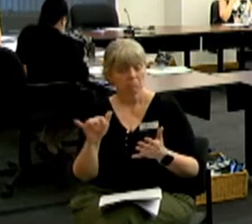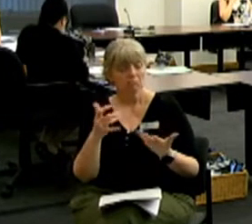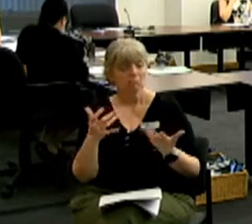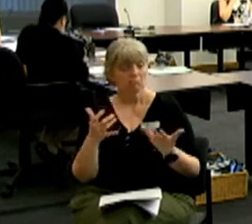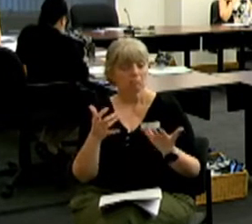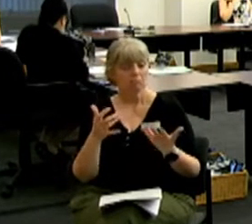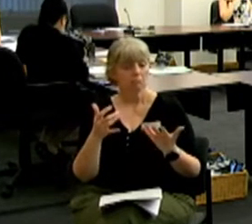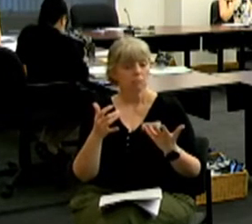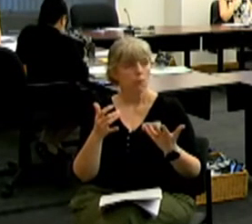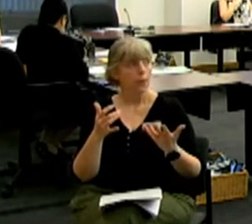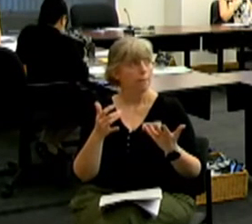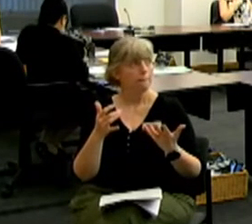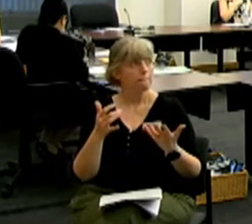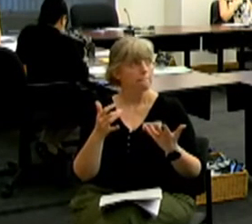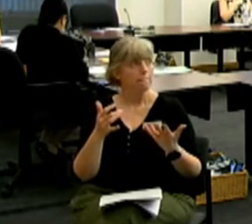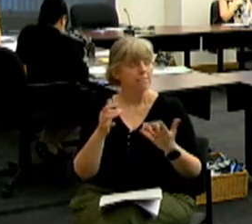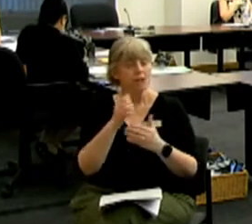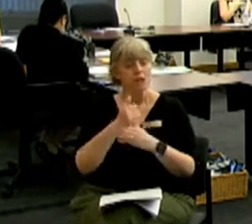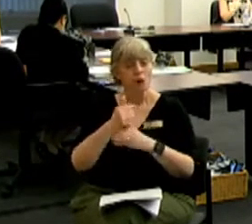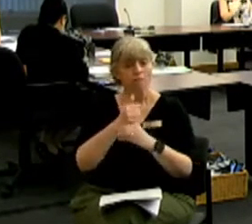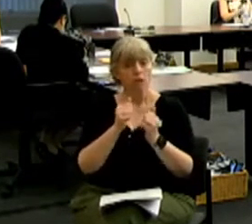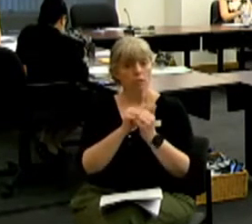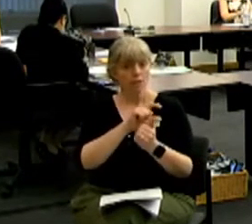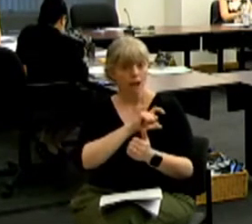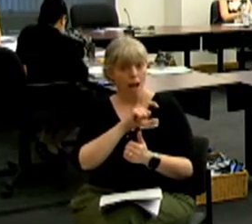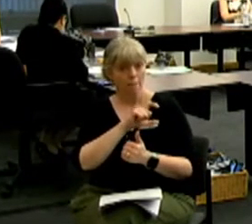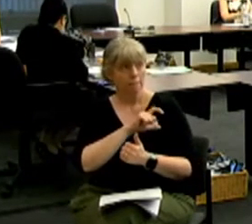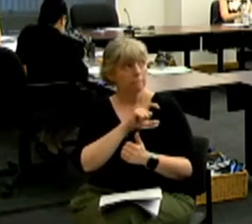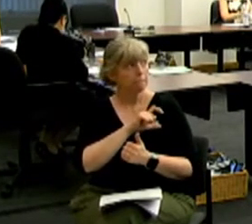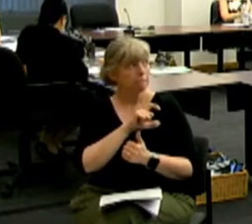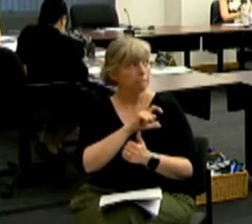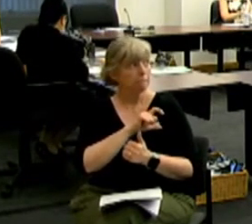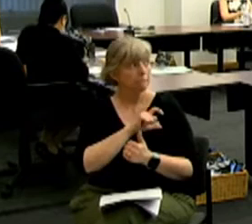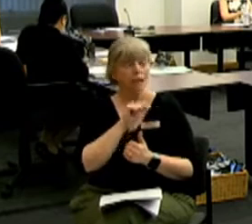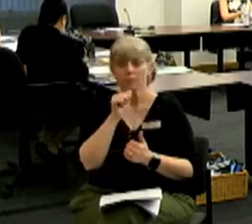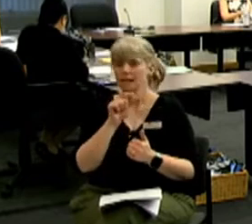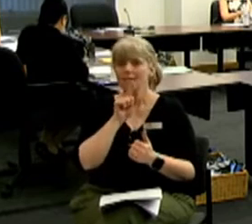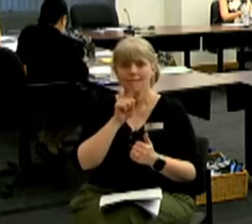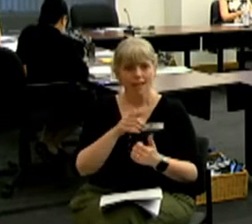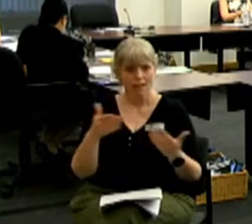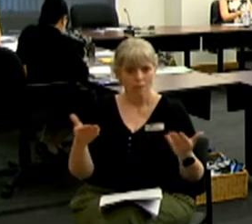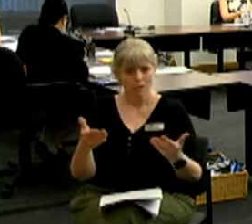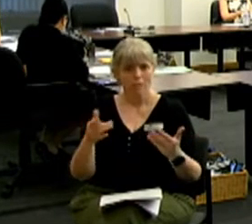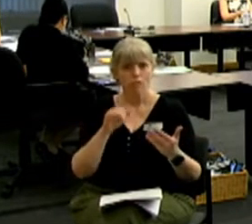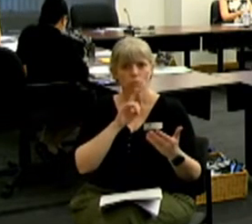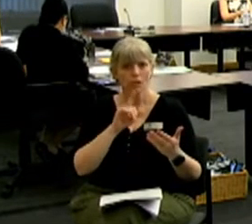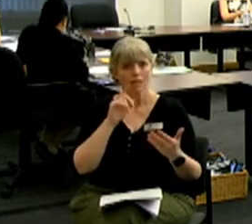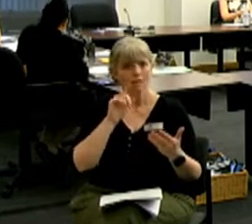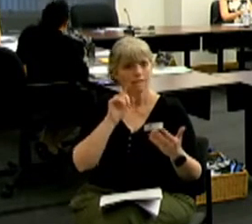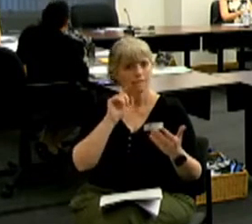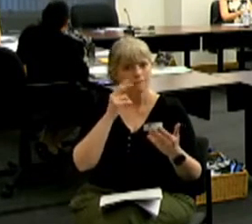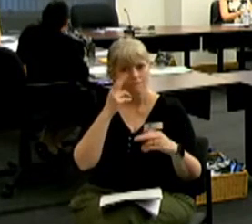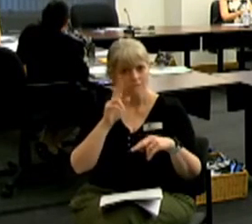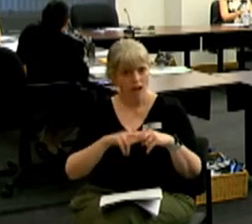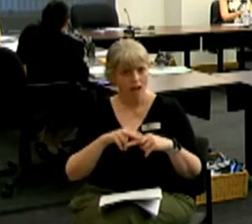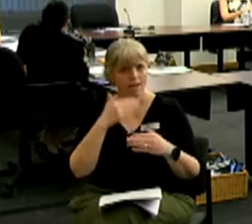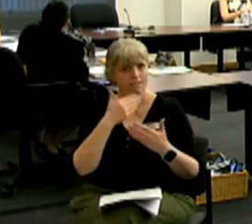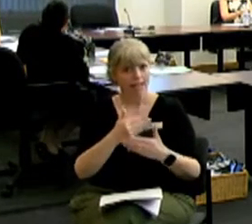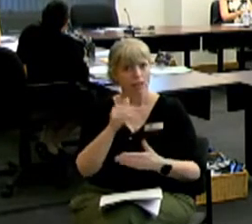that was on campus. Coffee with Iccta happened. I was not there for it, but I was told it was very fun. Thank you, Amy.